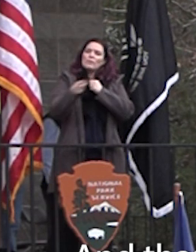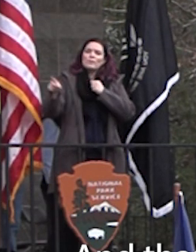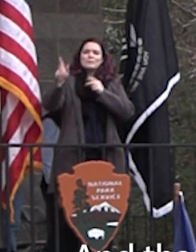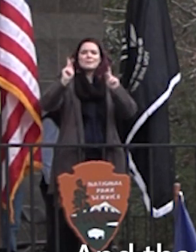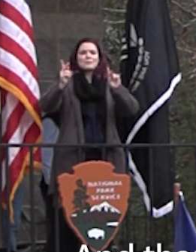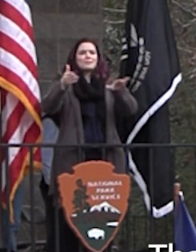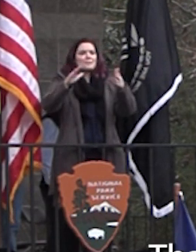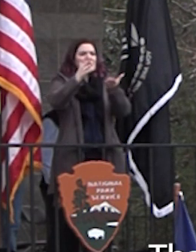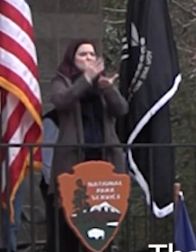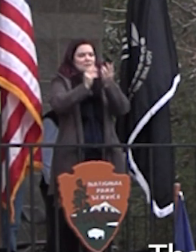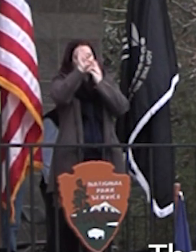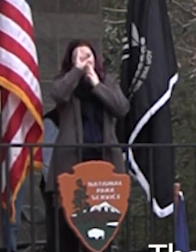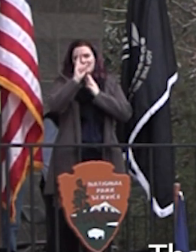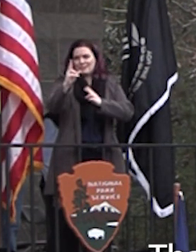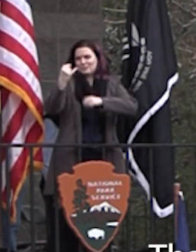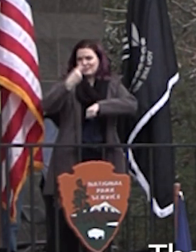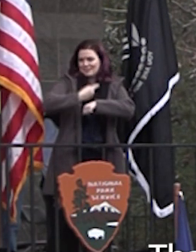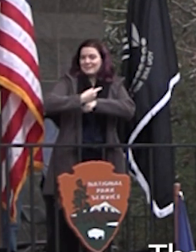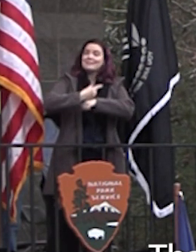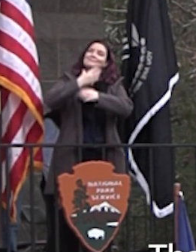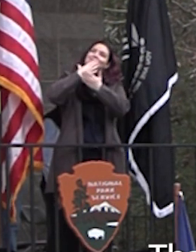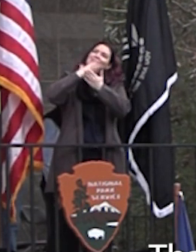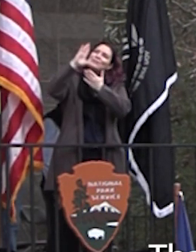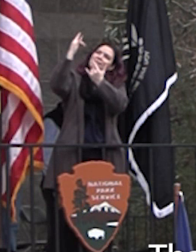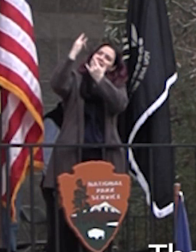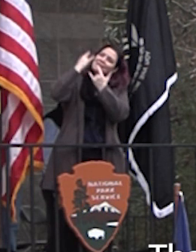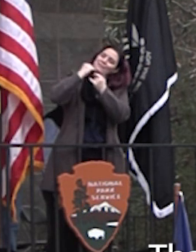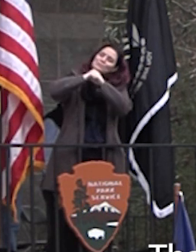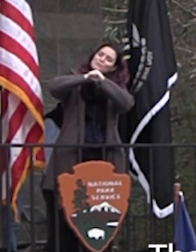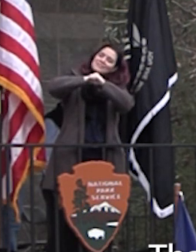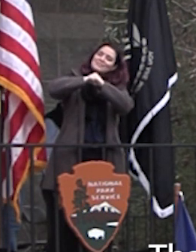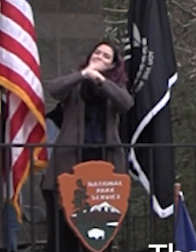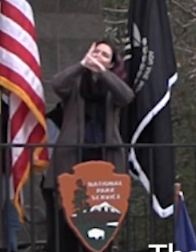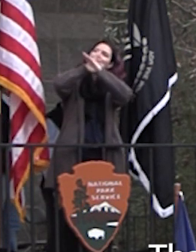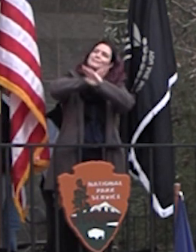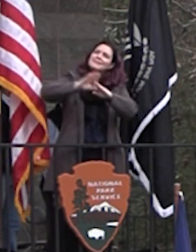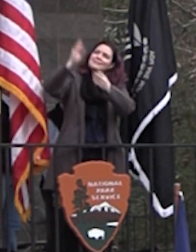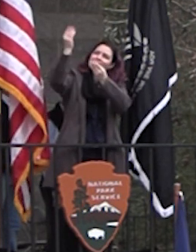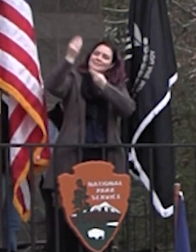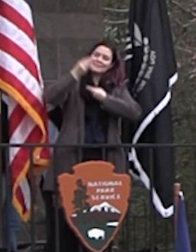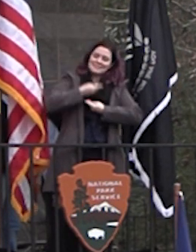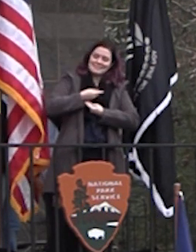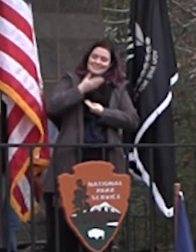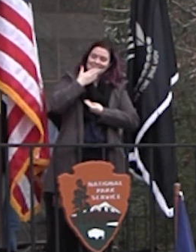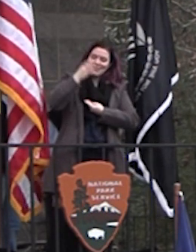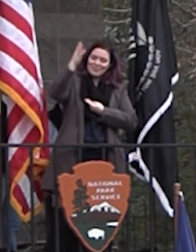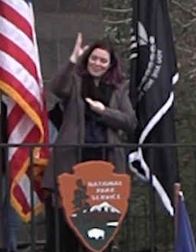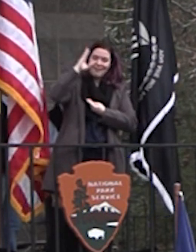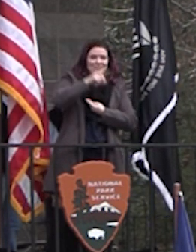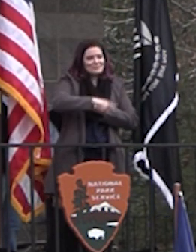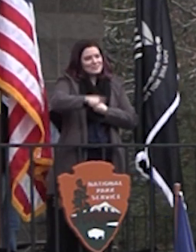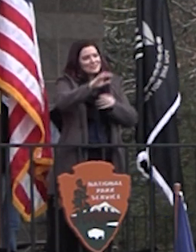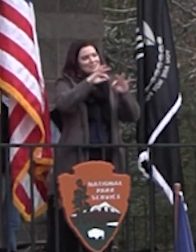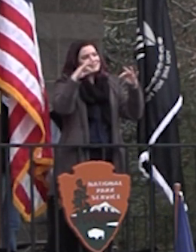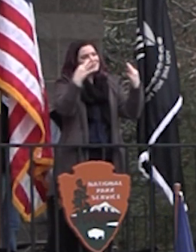today. Thank you, dear Lord, for your love, your protection, and your peace. We thank you, dear Lord, for those families that